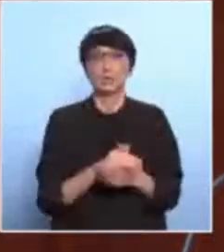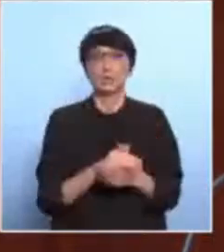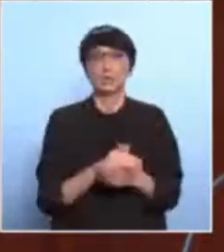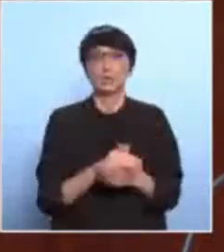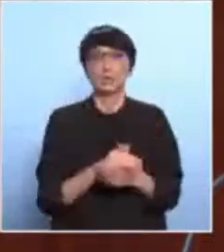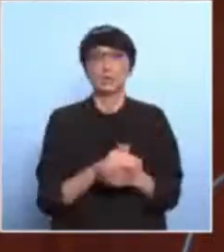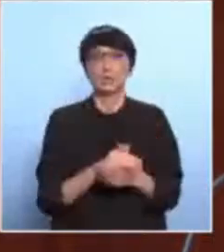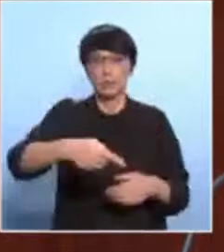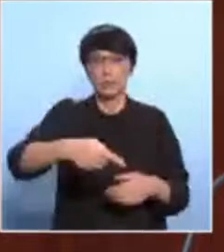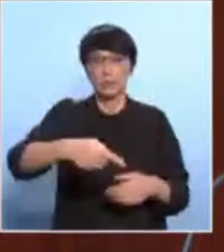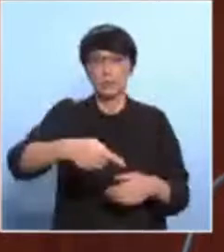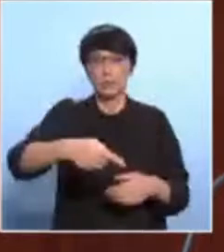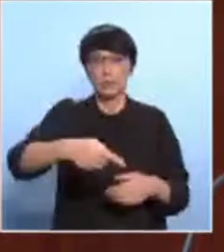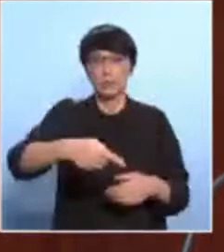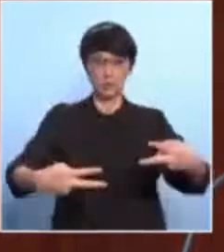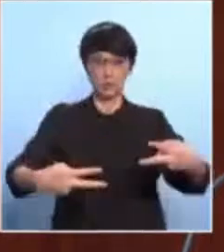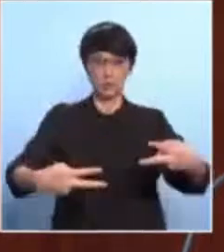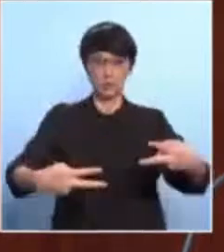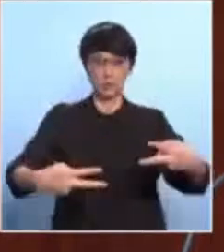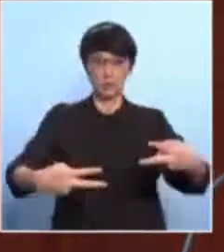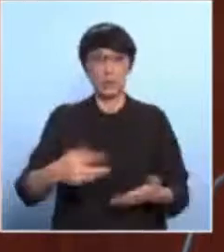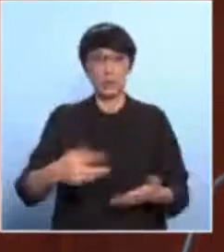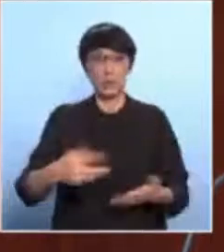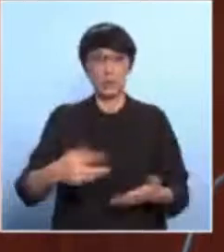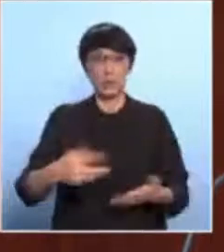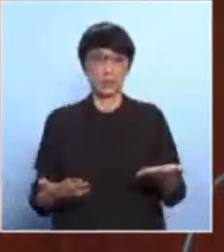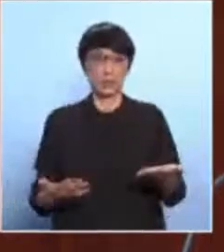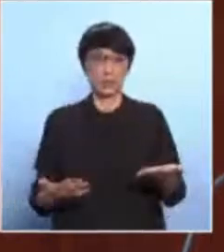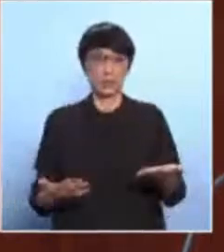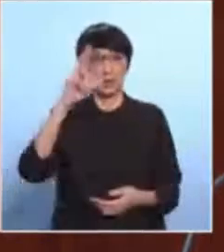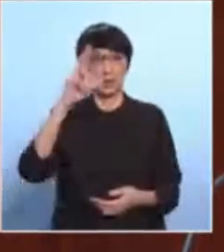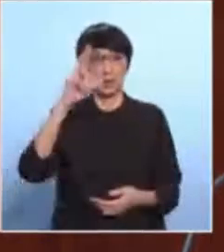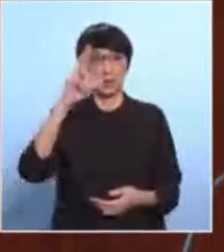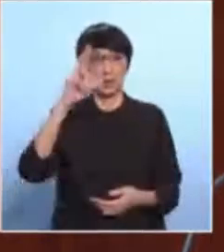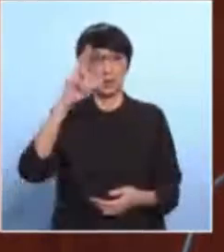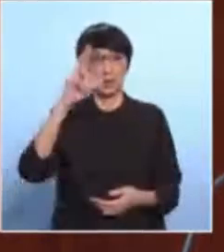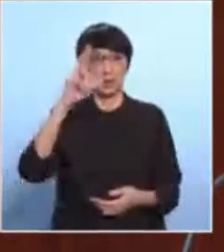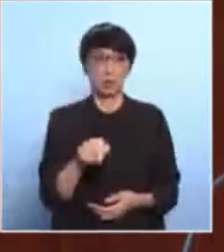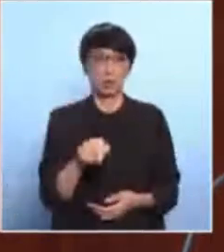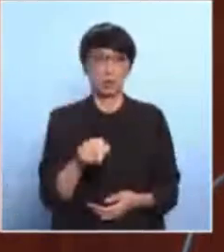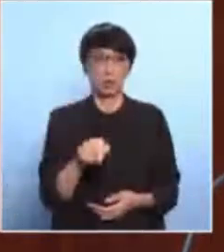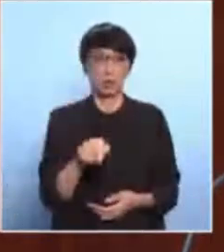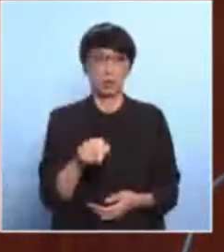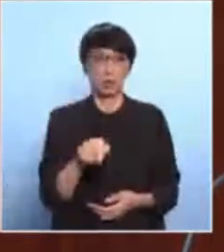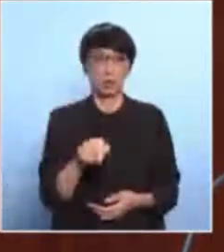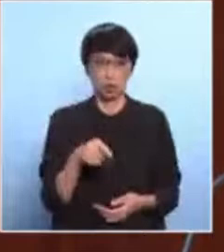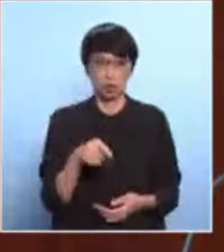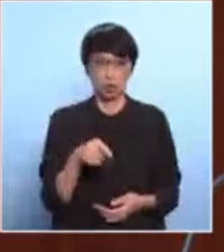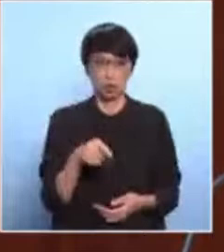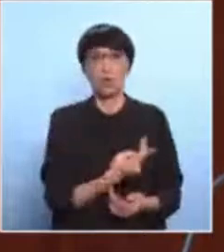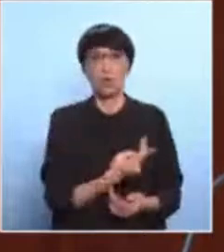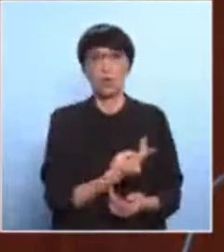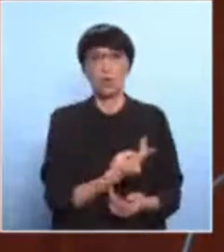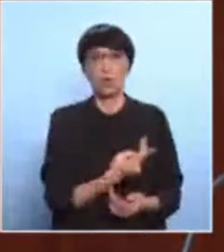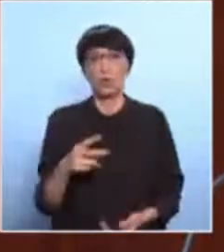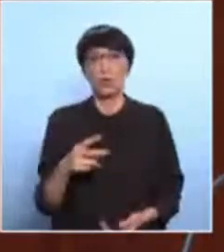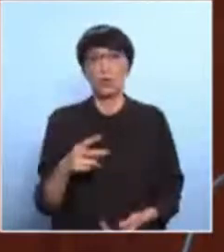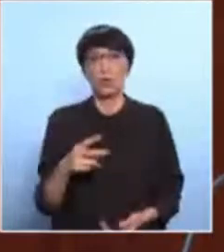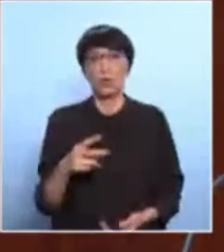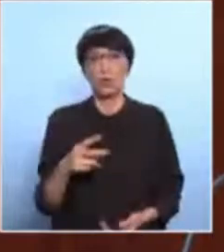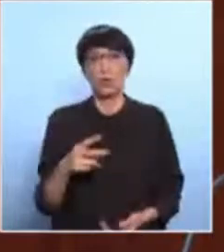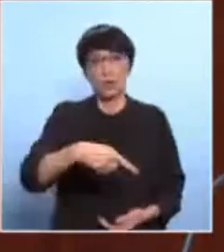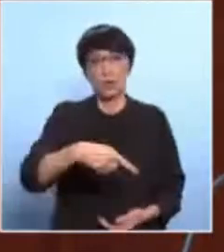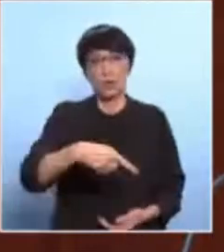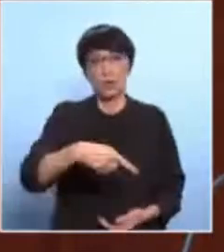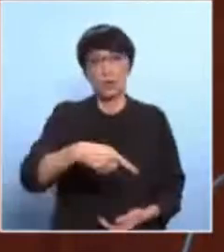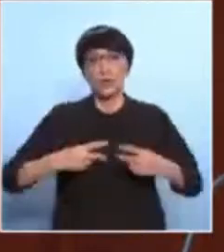the government has no plan for the time being to further use the greenbelt areas for large-scale development. Nonetheless,